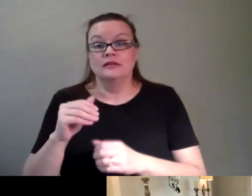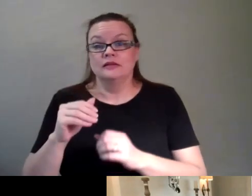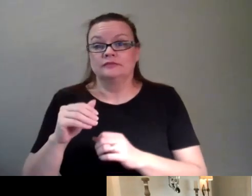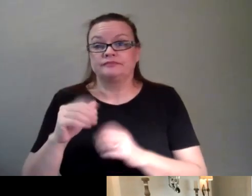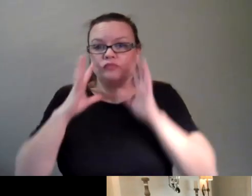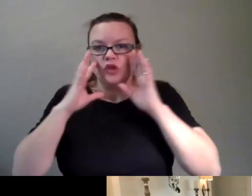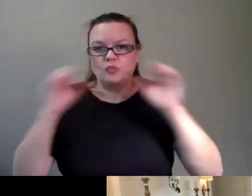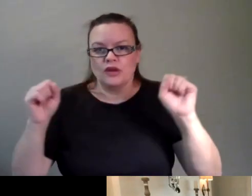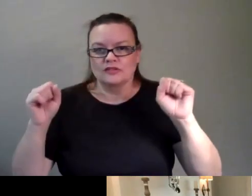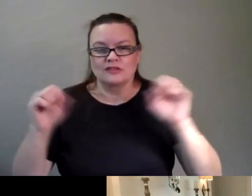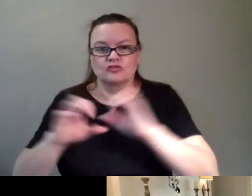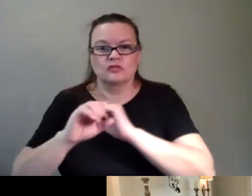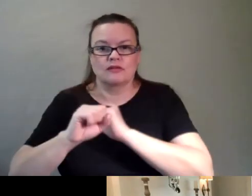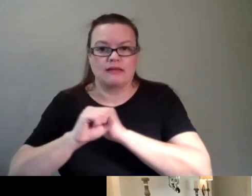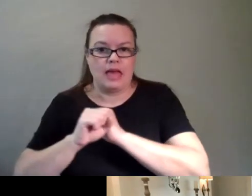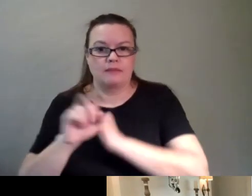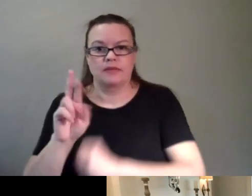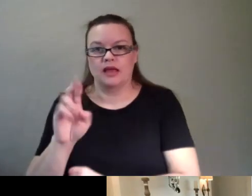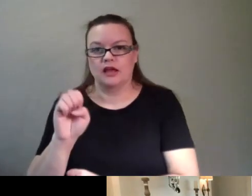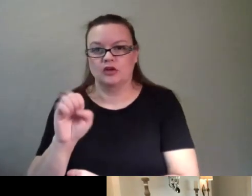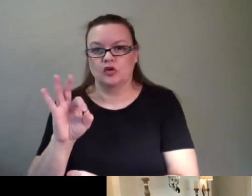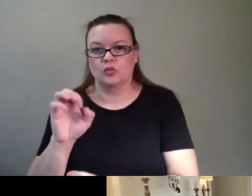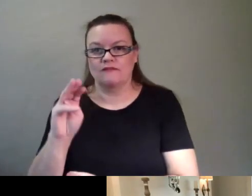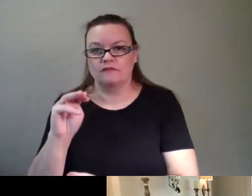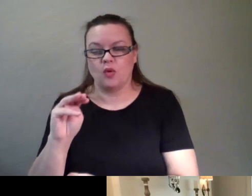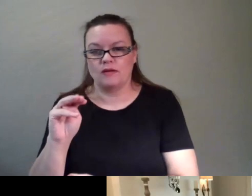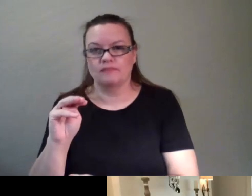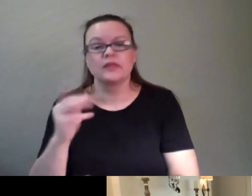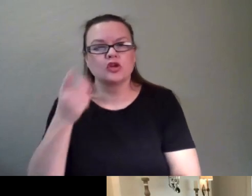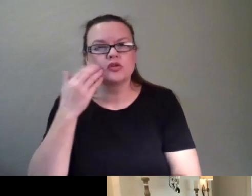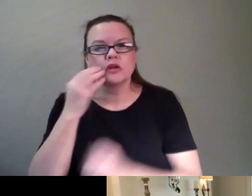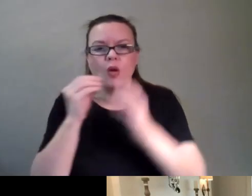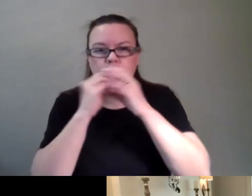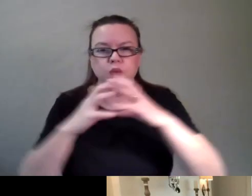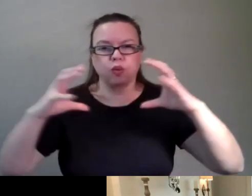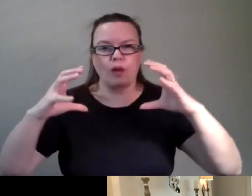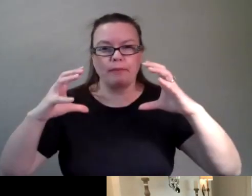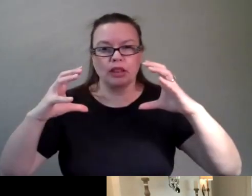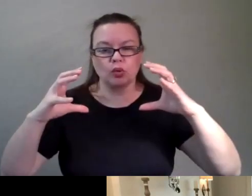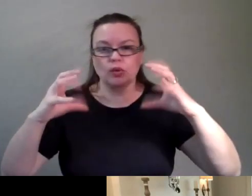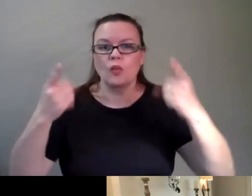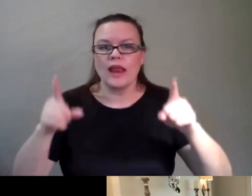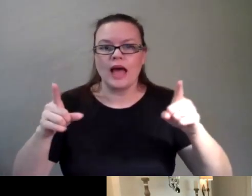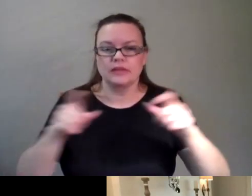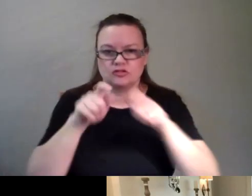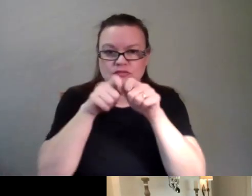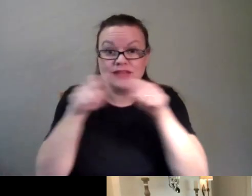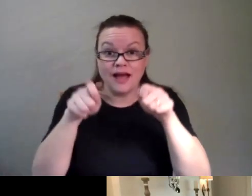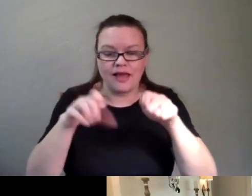you squeeze on one end and it gets bigger on the other end, but it never gets smaller in terms of total